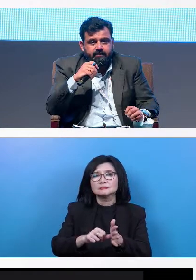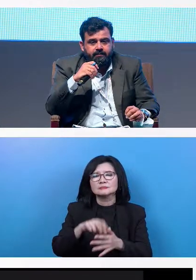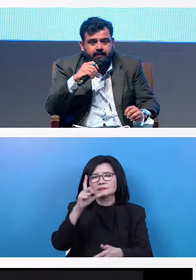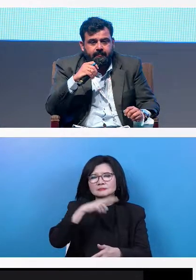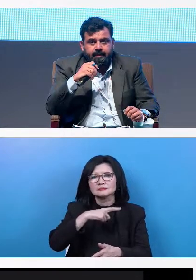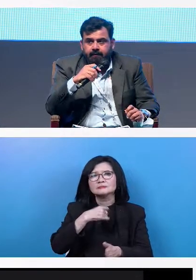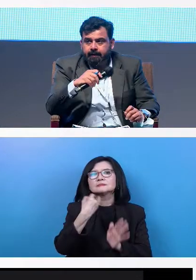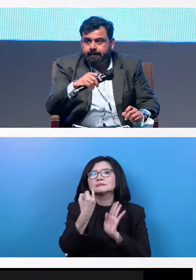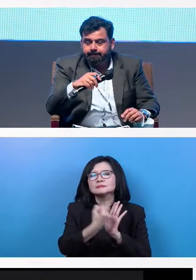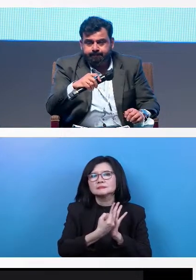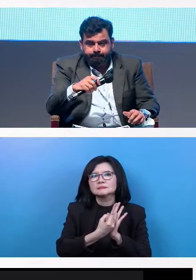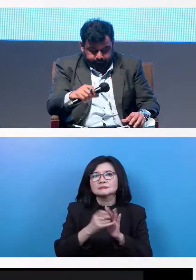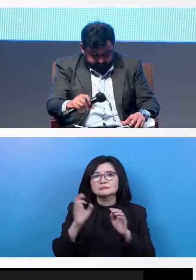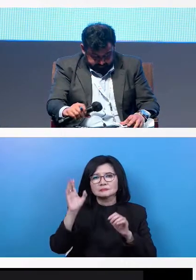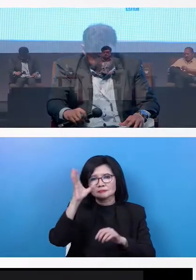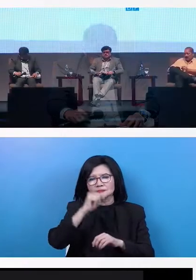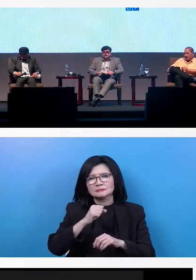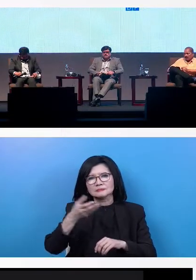investment.